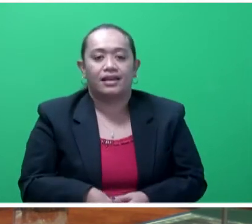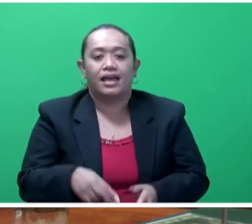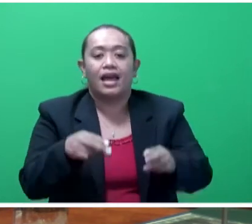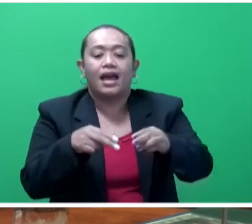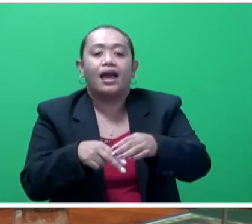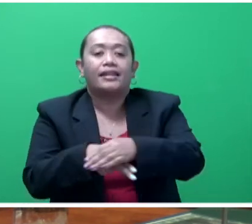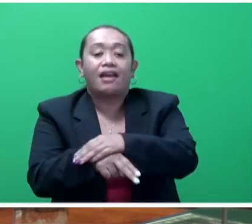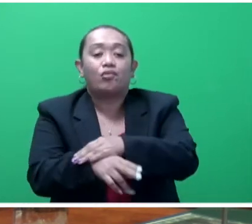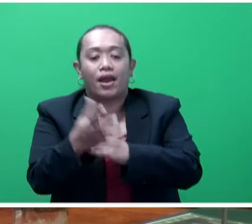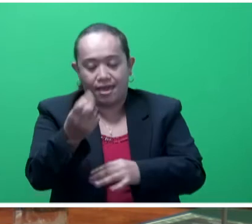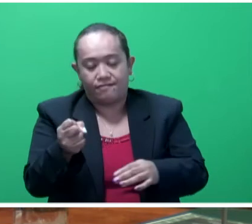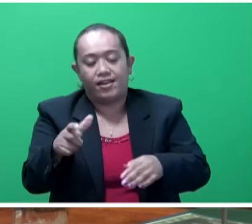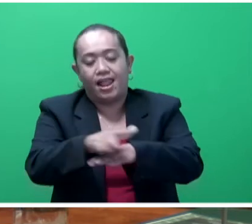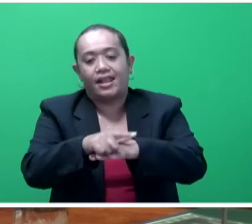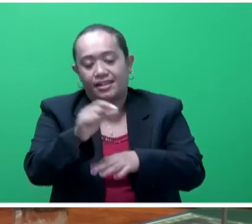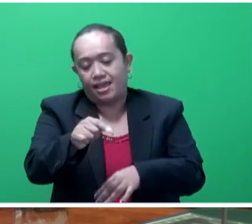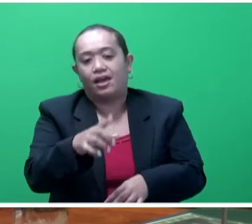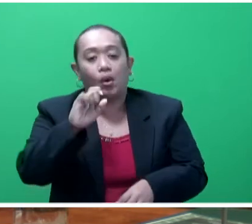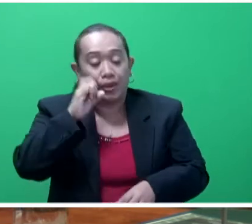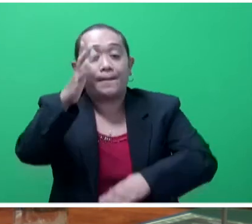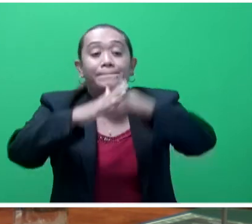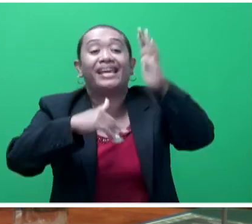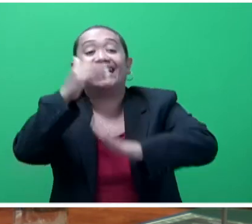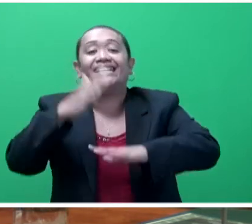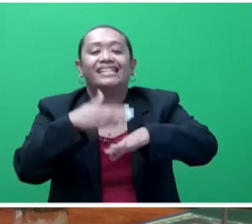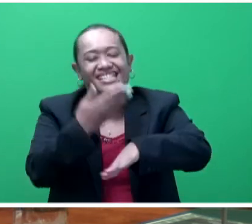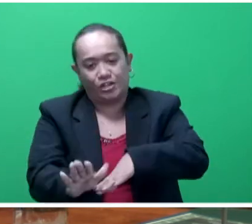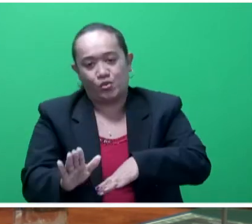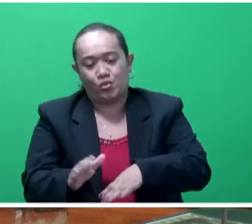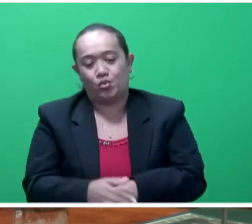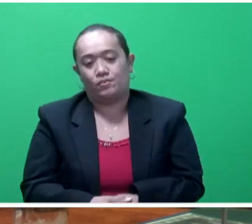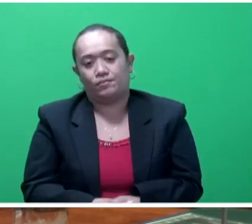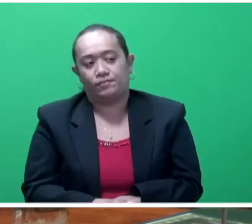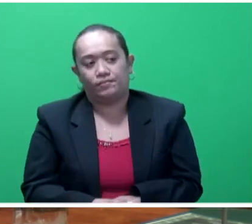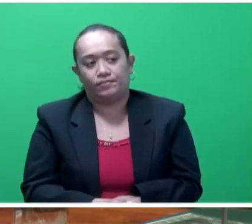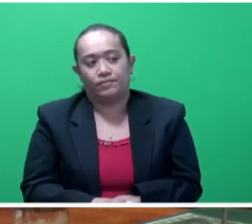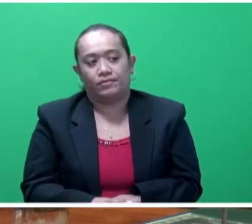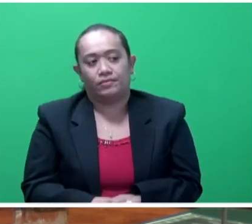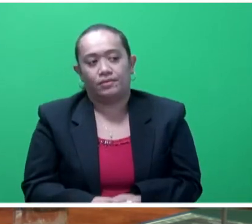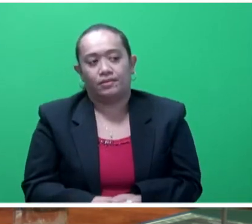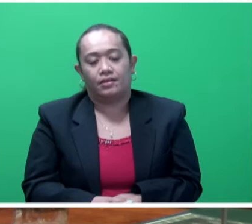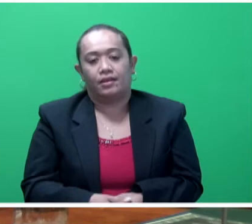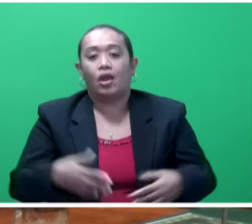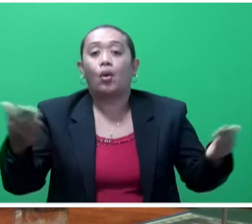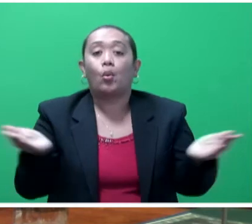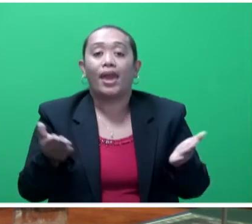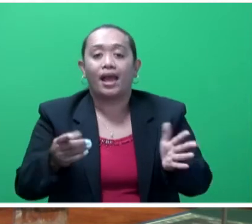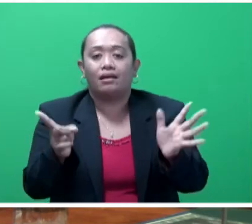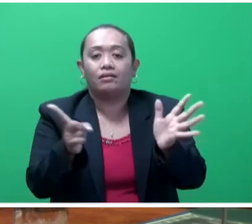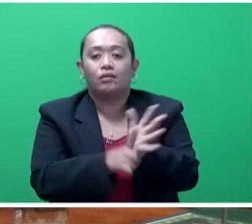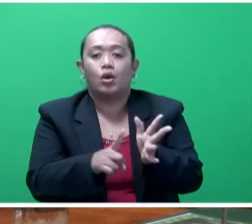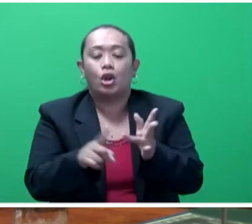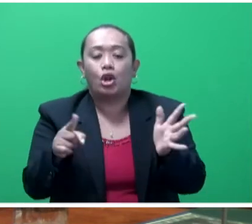the construction of a new fire station for the Navua community. This is situated at Lot 1 Tokotoko Road, which